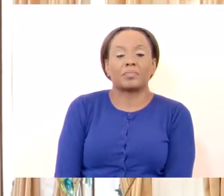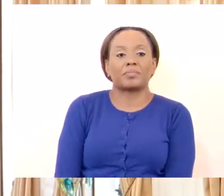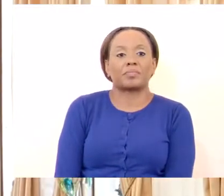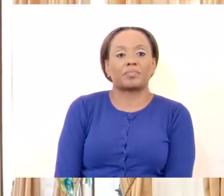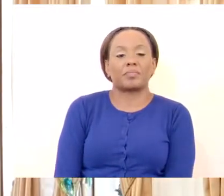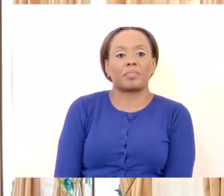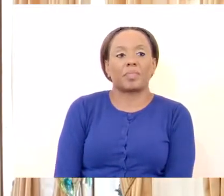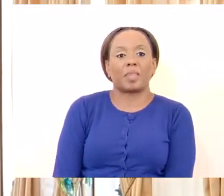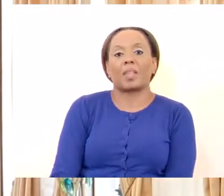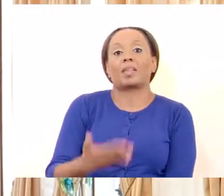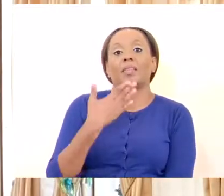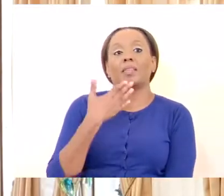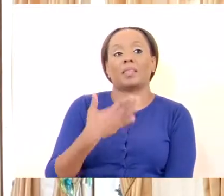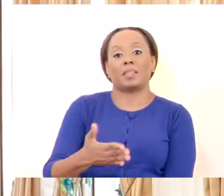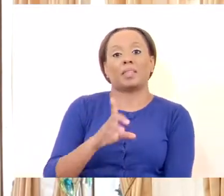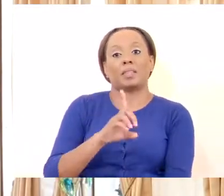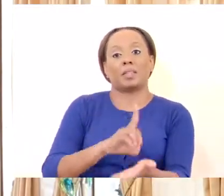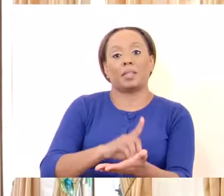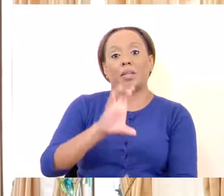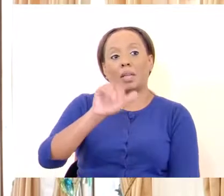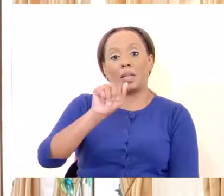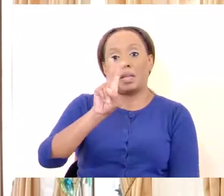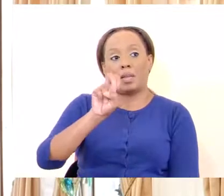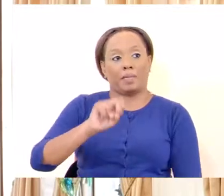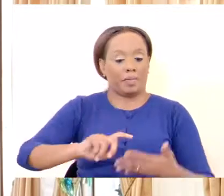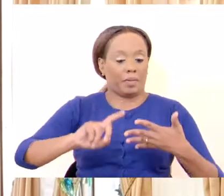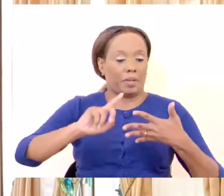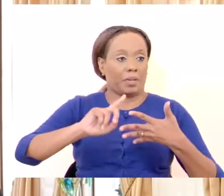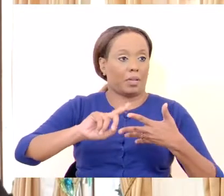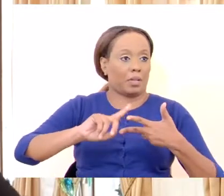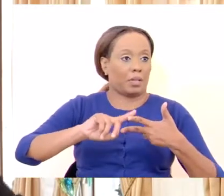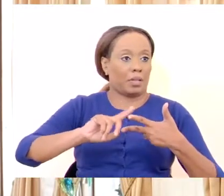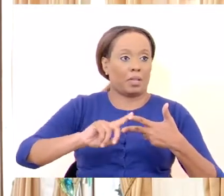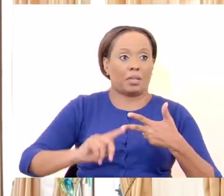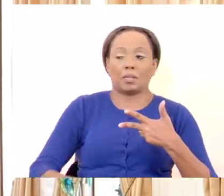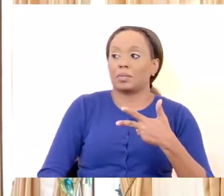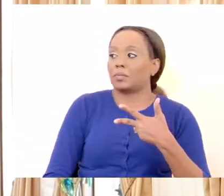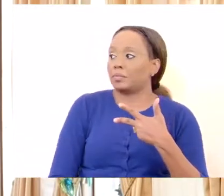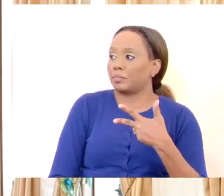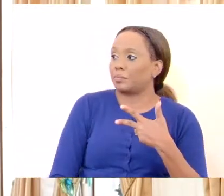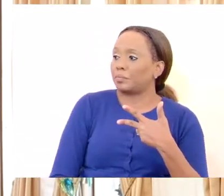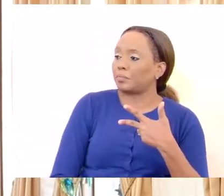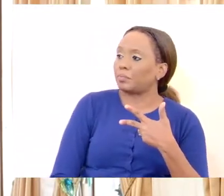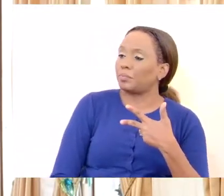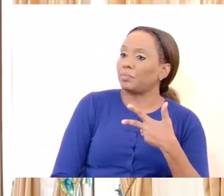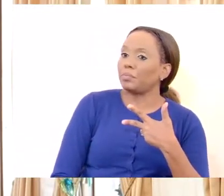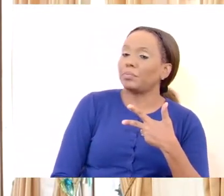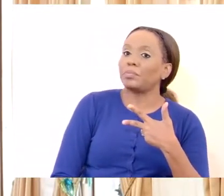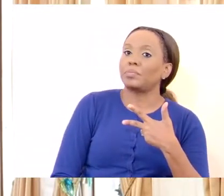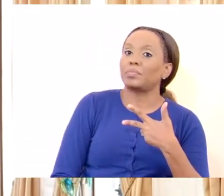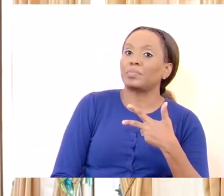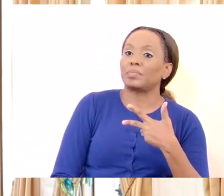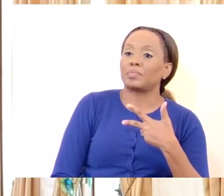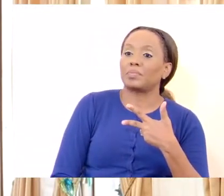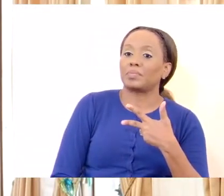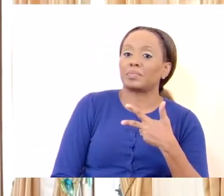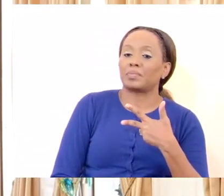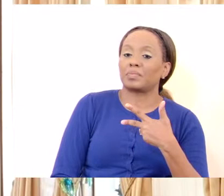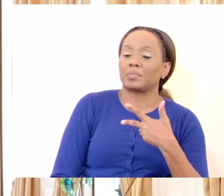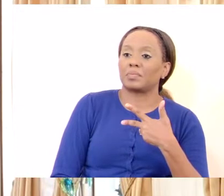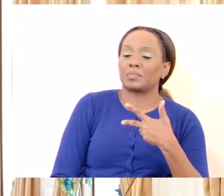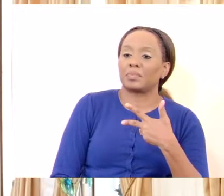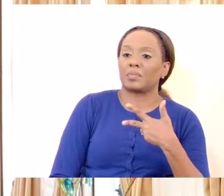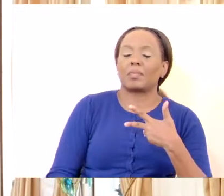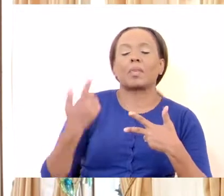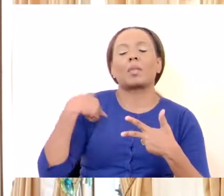Thank you so much, Dr. Cave. Indeed, we understood the breadth of